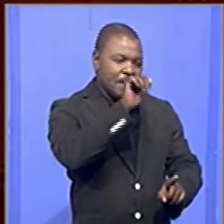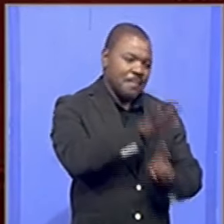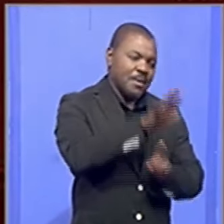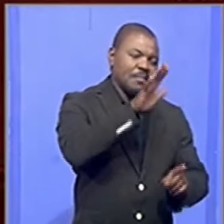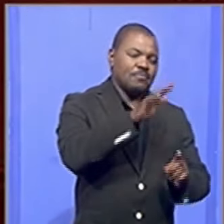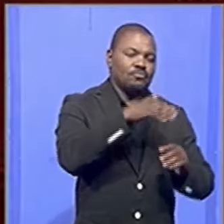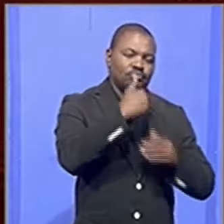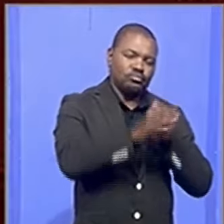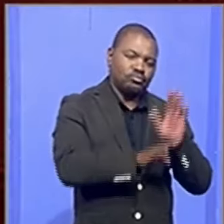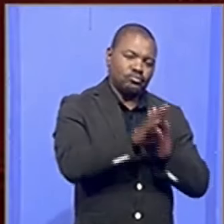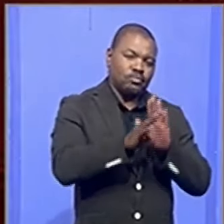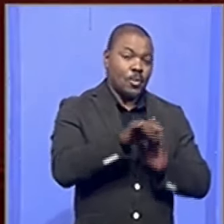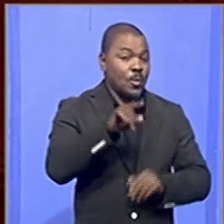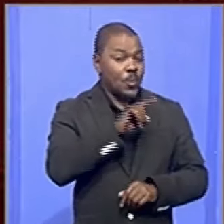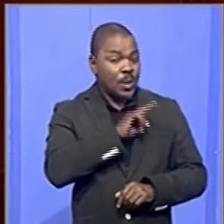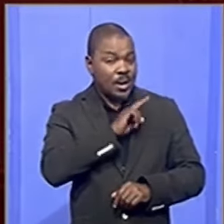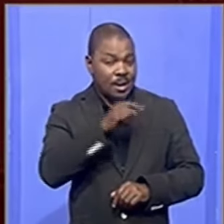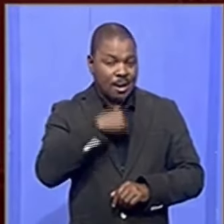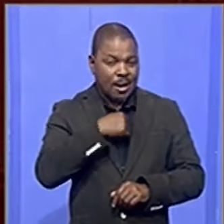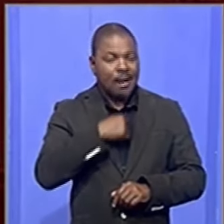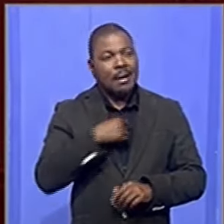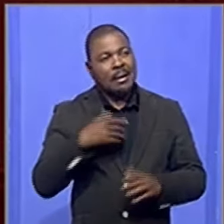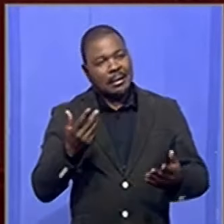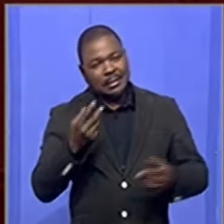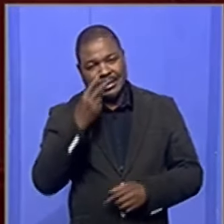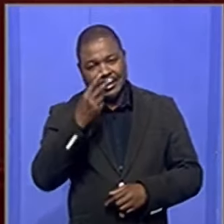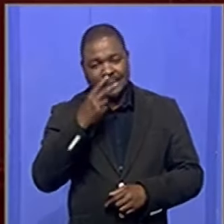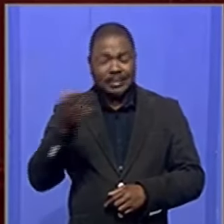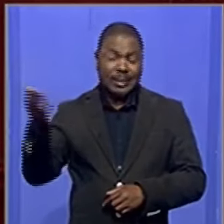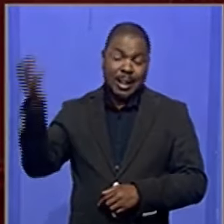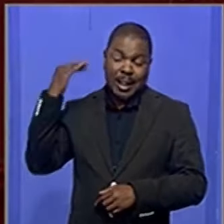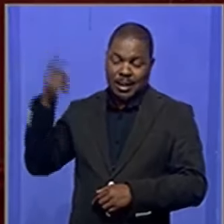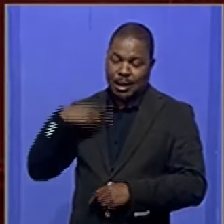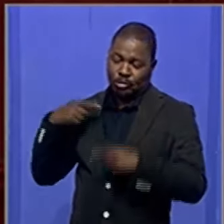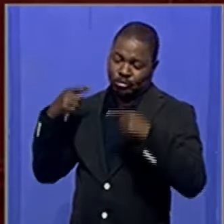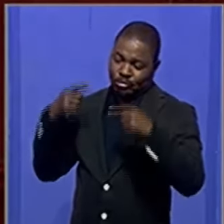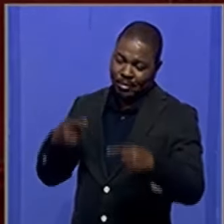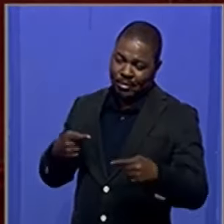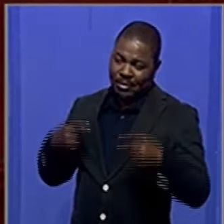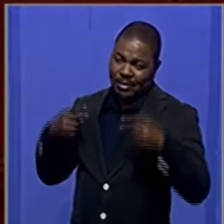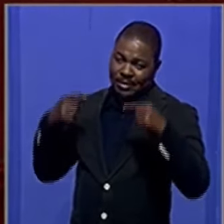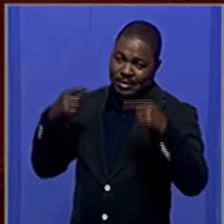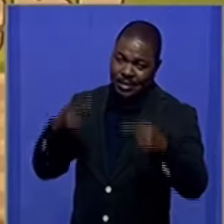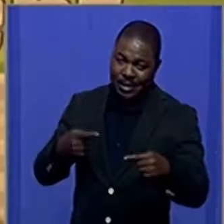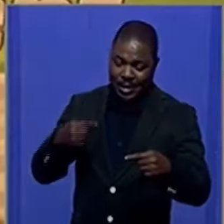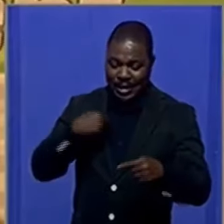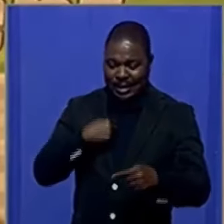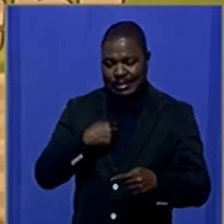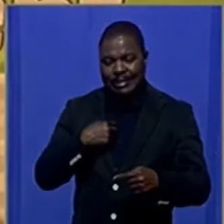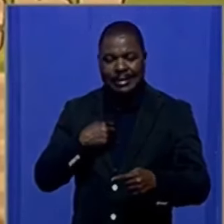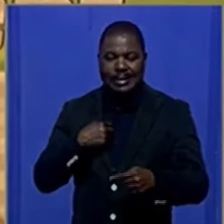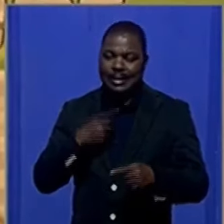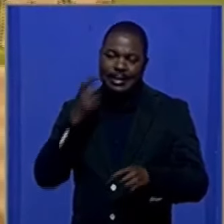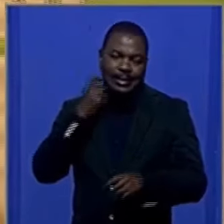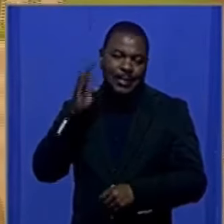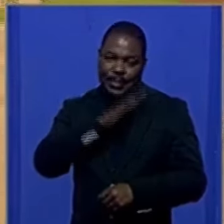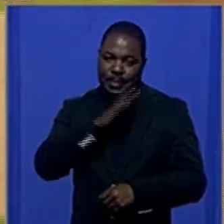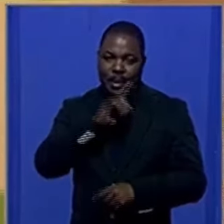because actually I've realized in all my past struggles it's not easy to ask money for myself. But if I can